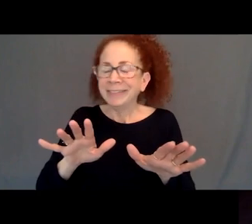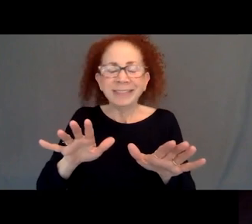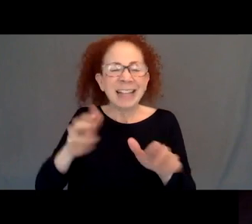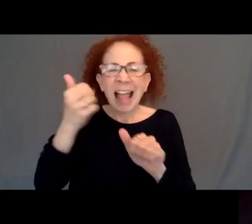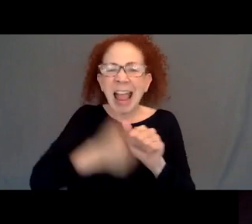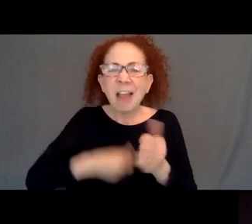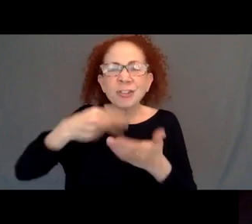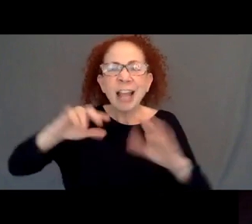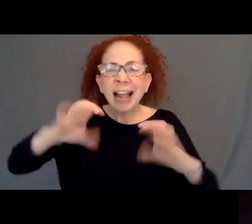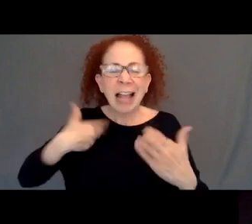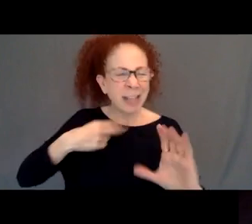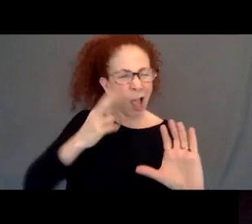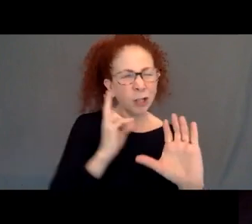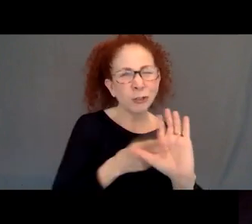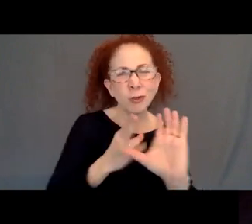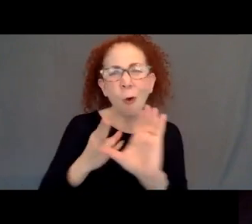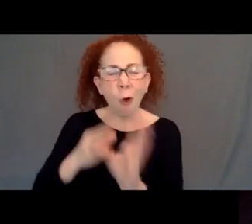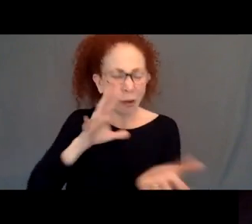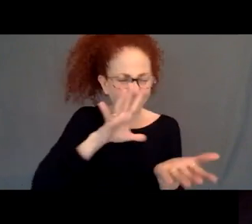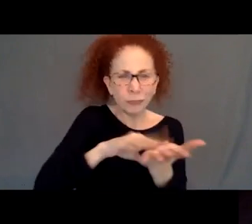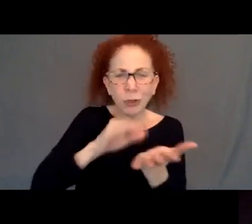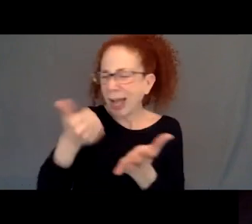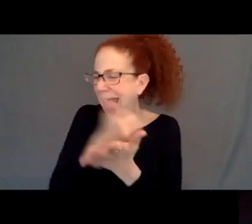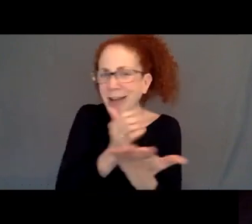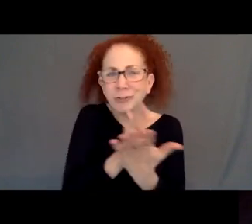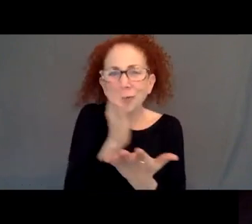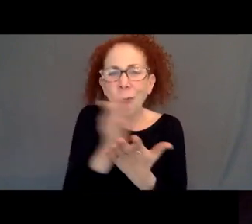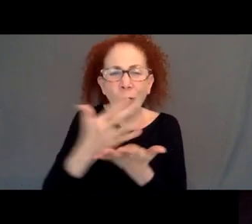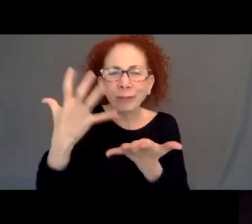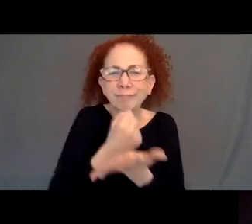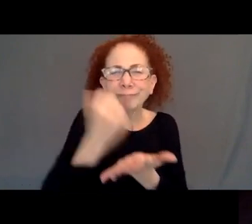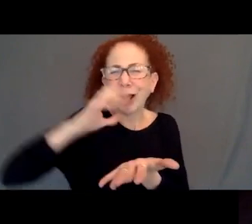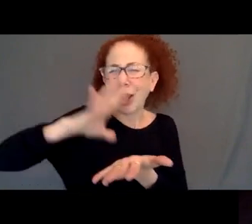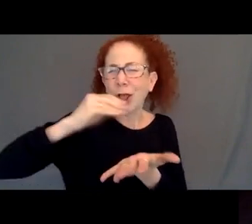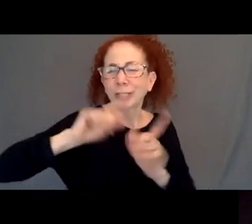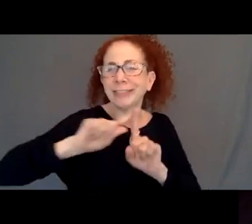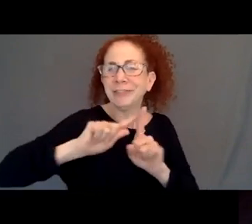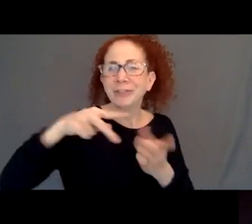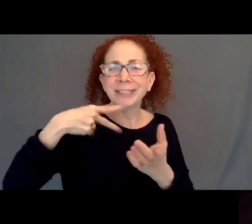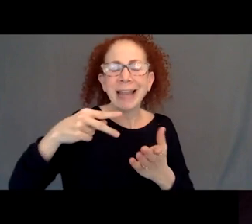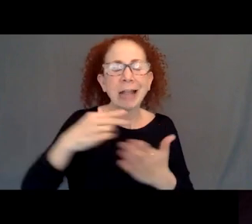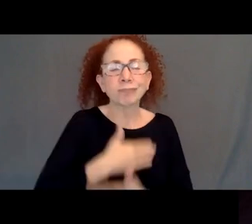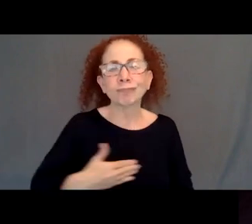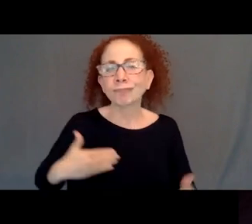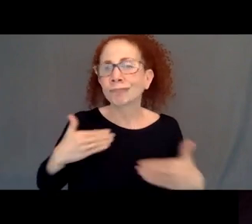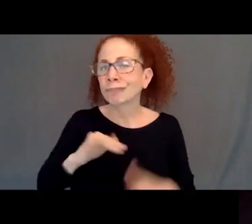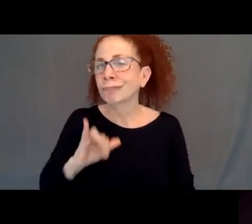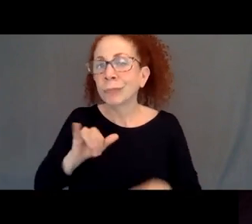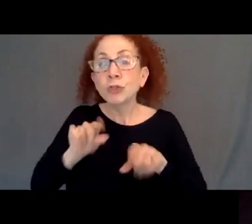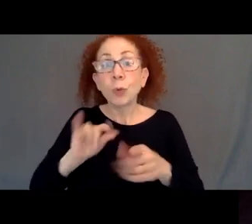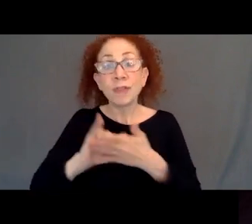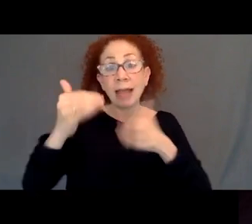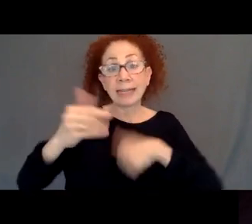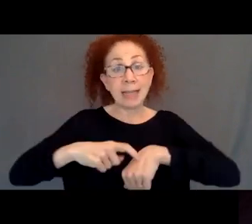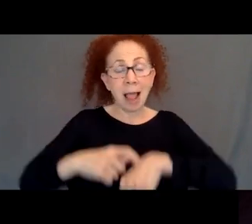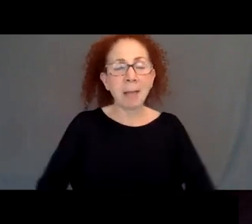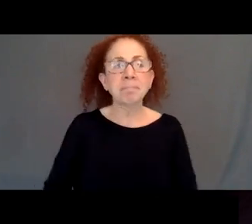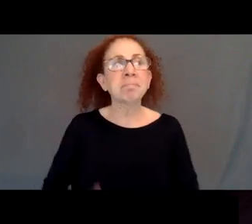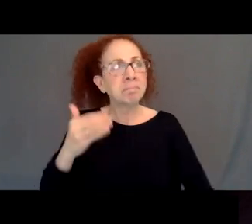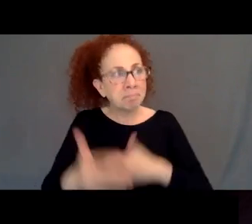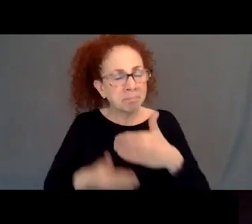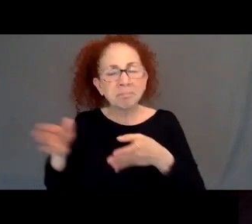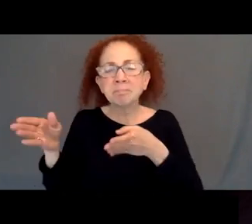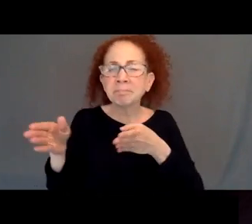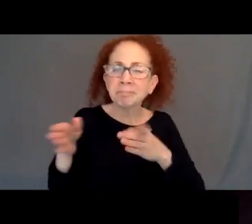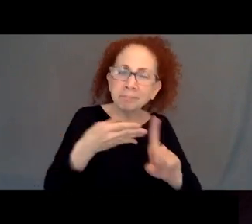every class I could find in any genre. I learned all kinds of dance during that time and then started to dance